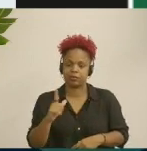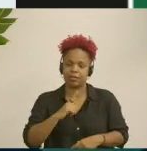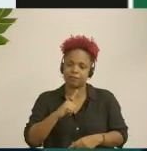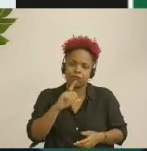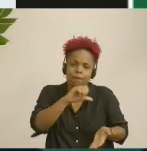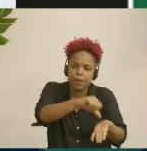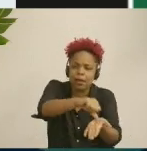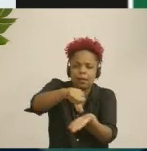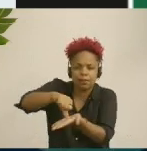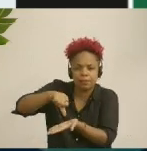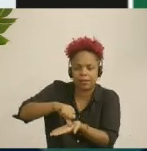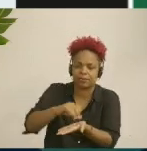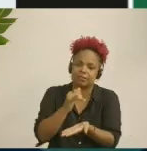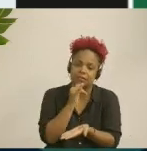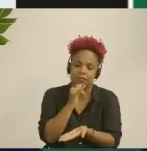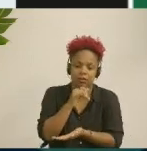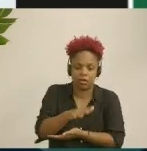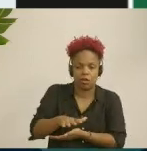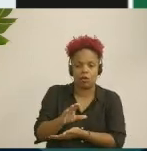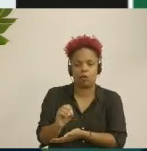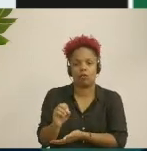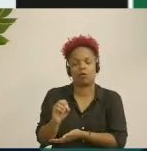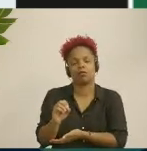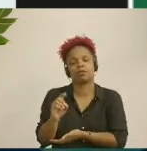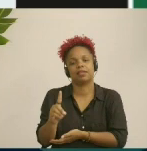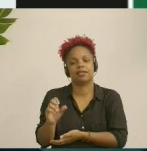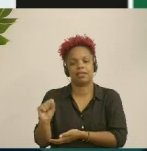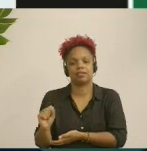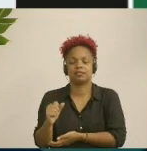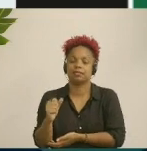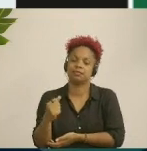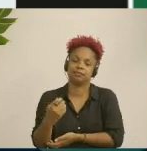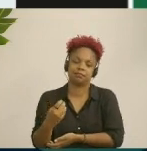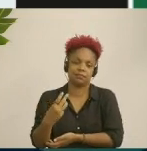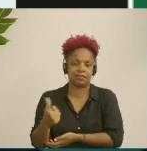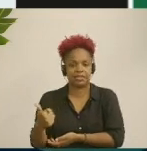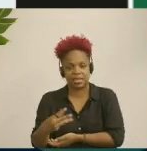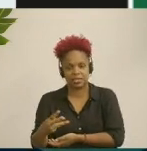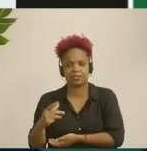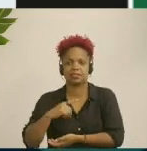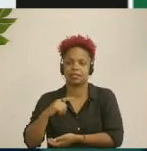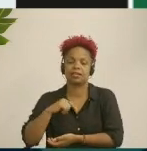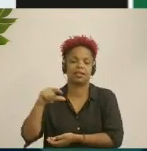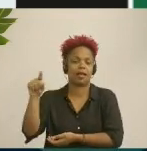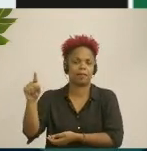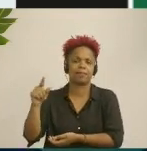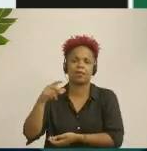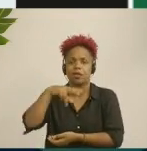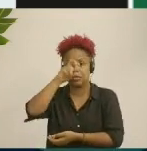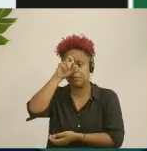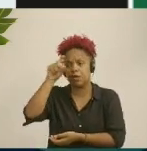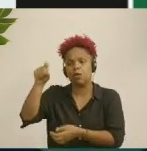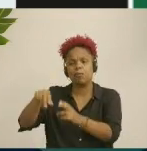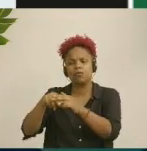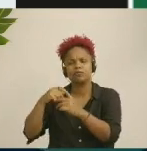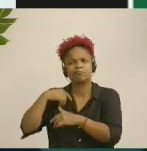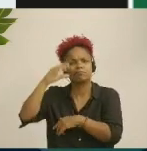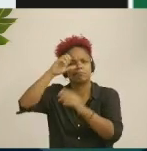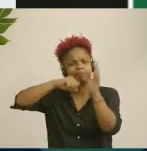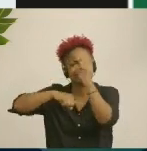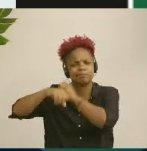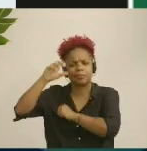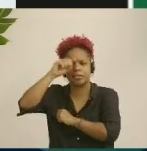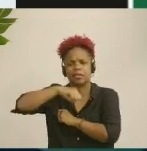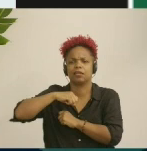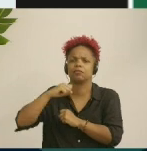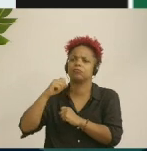the demand side, and you'll see an example in brackets, on the supply side, this ultra rapid evidence support within days, but